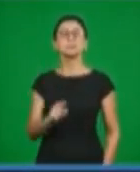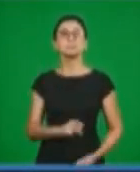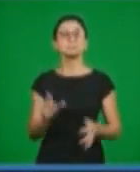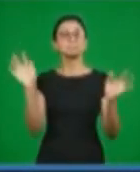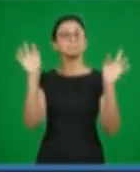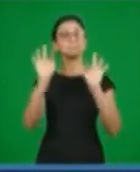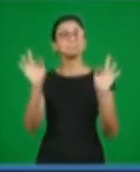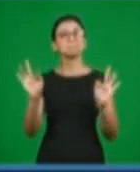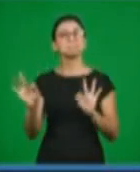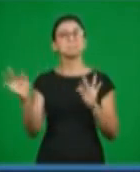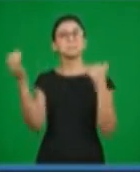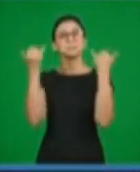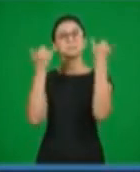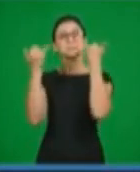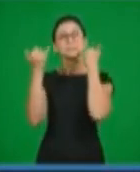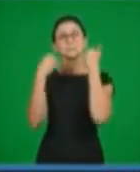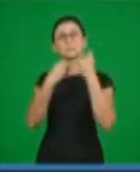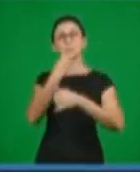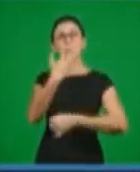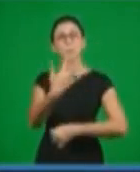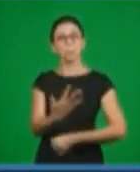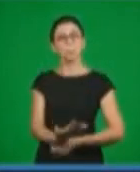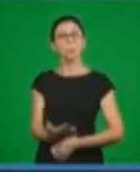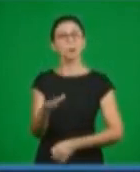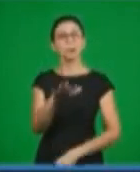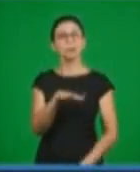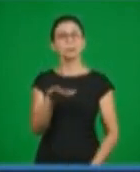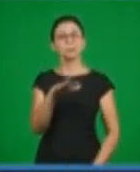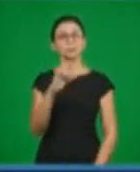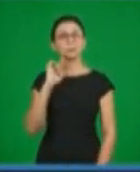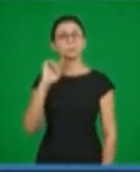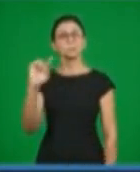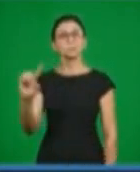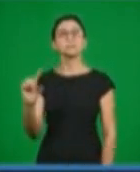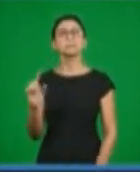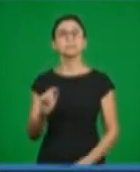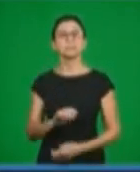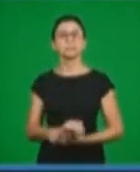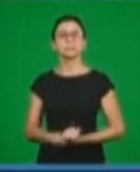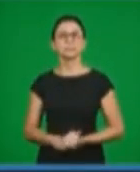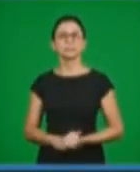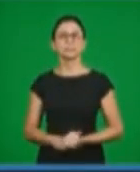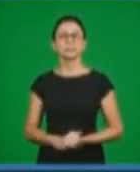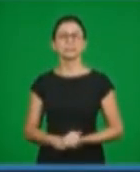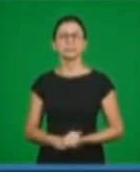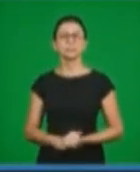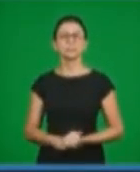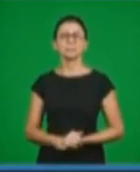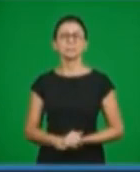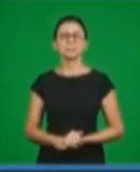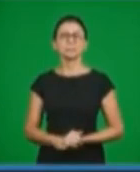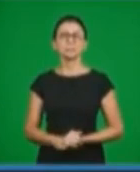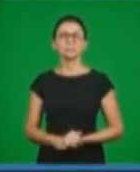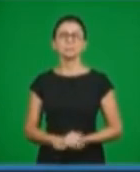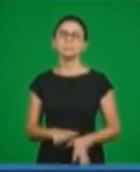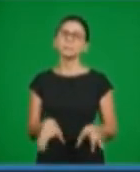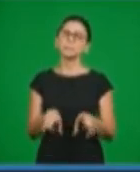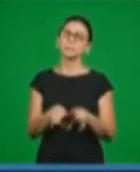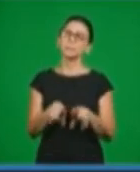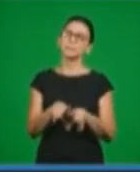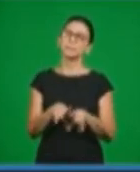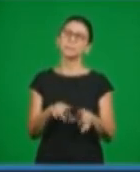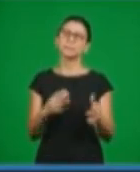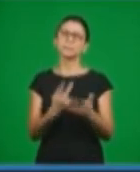Horizonte. And we are really happy with the brothers from the port of Belo Horizonte, Minas